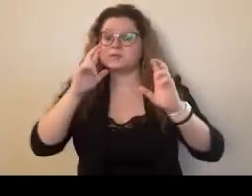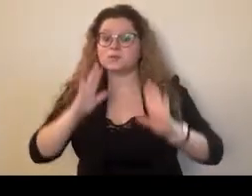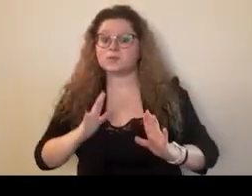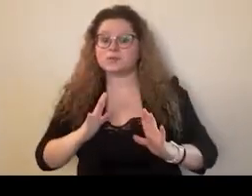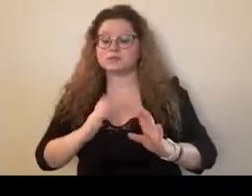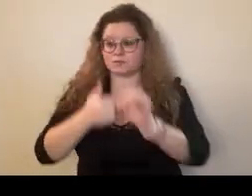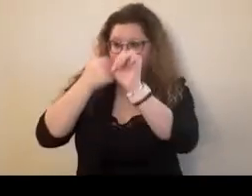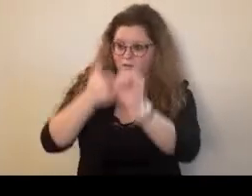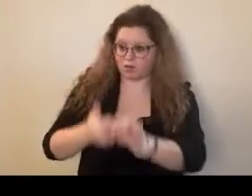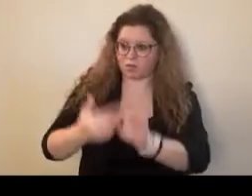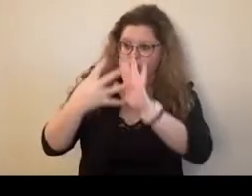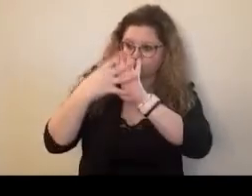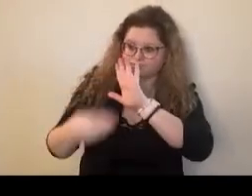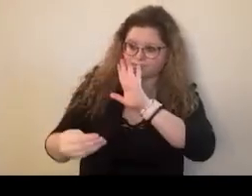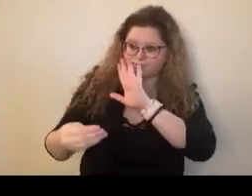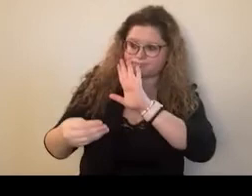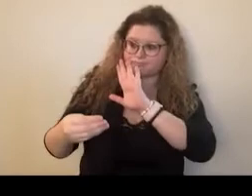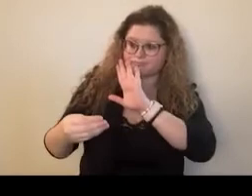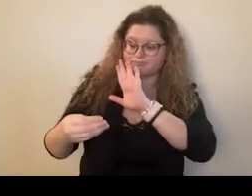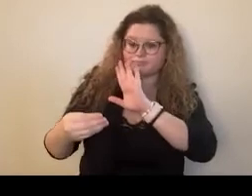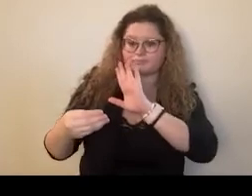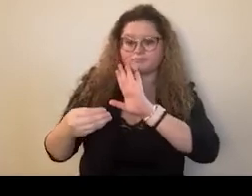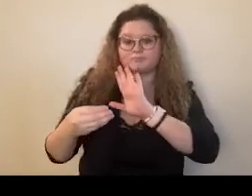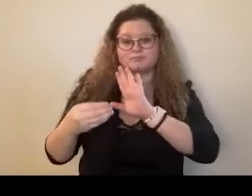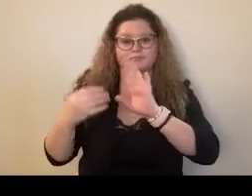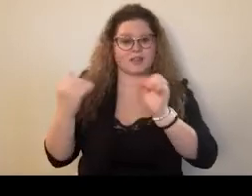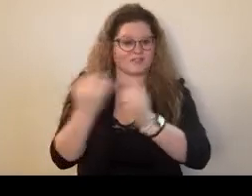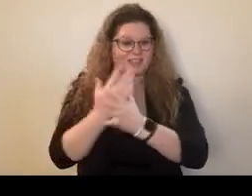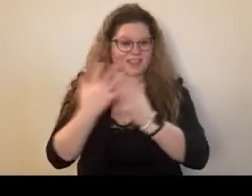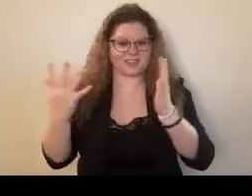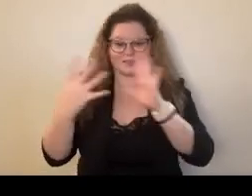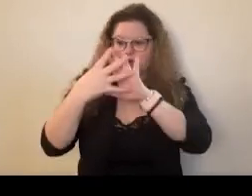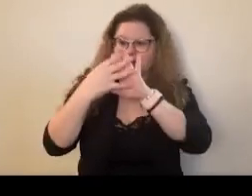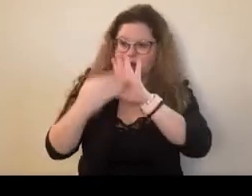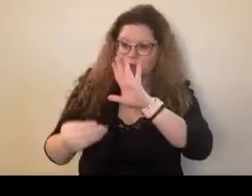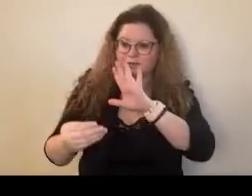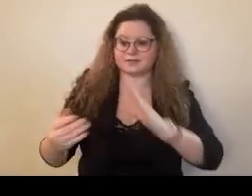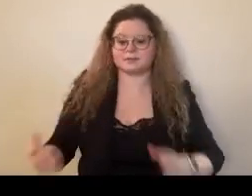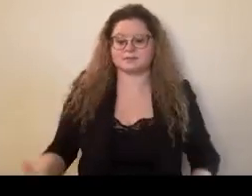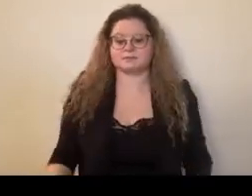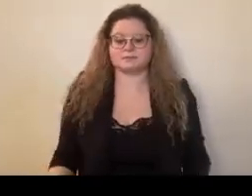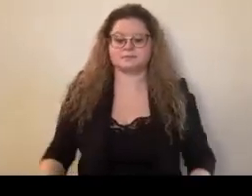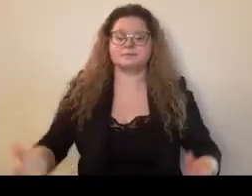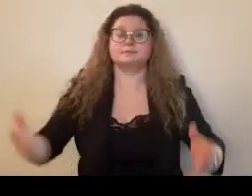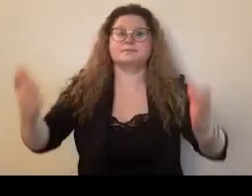following suit, following her every move as she reaches for the sky.